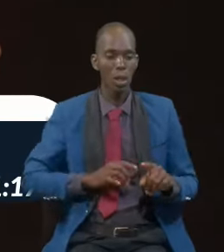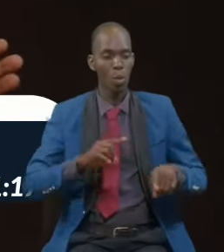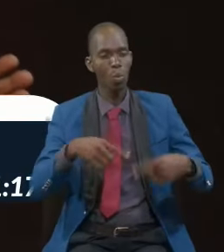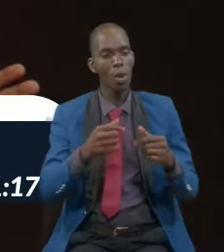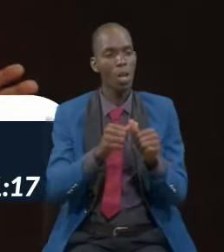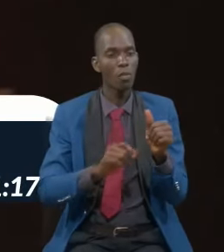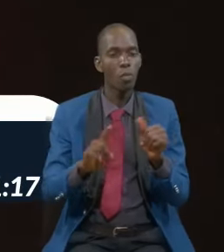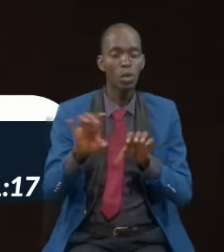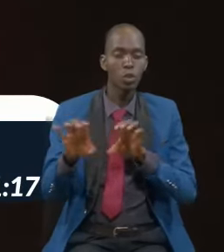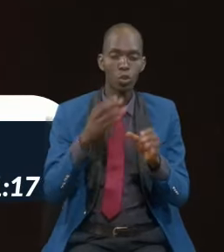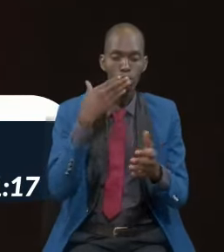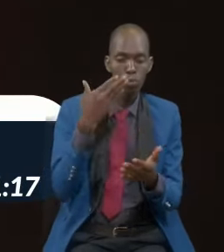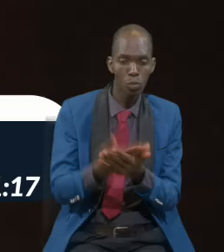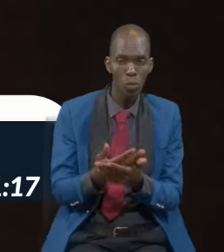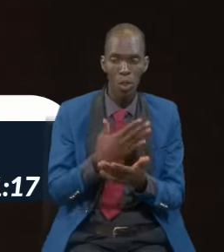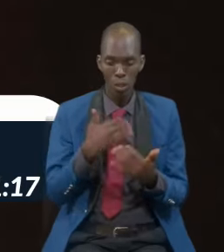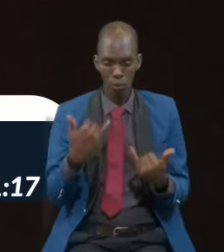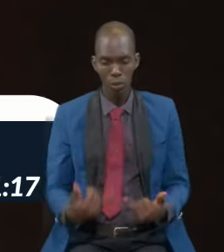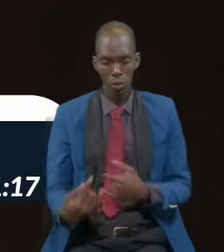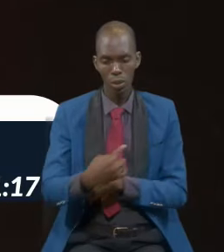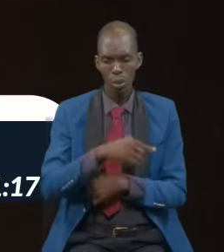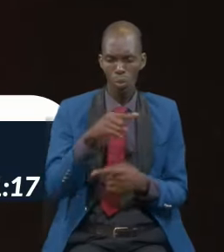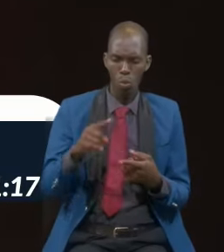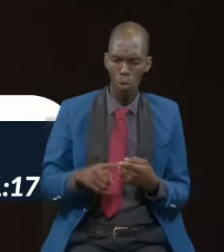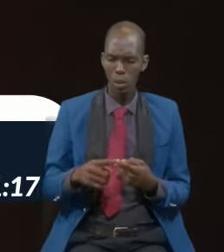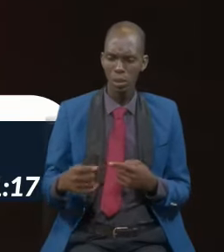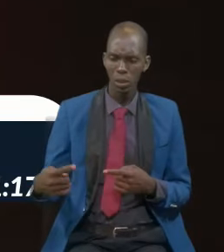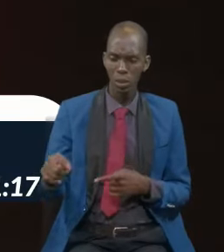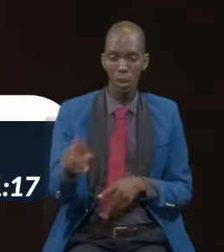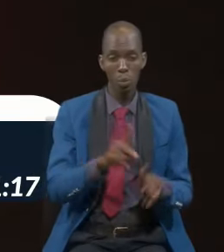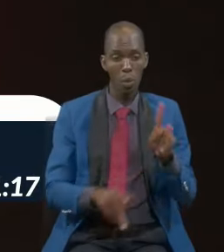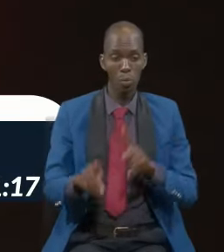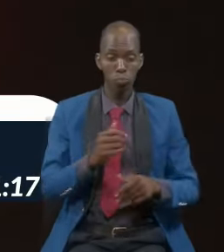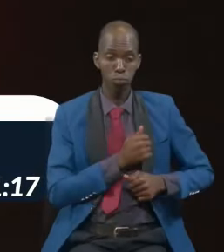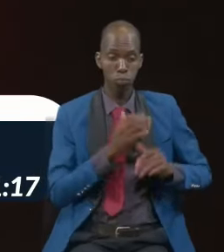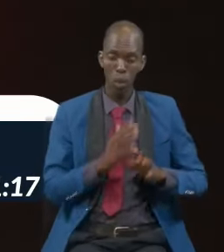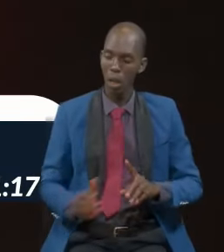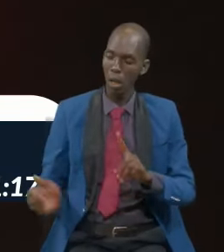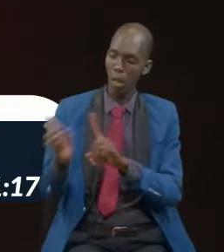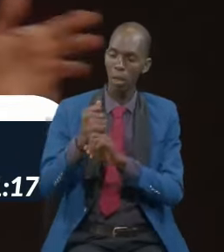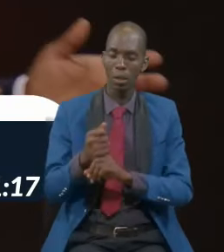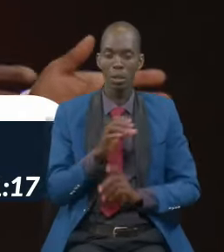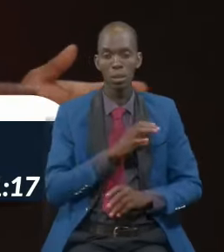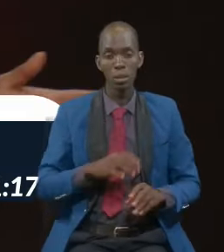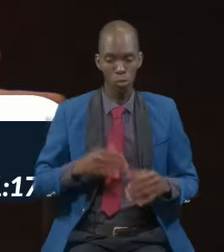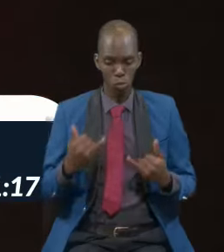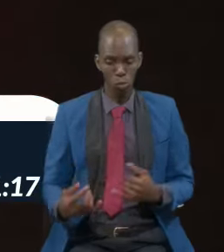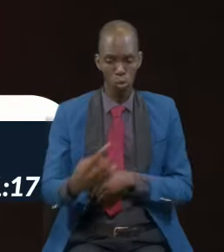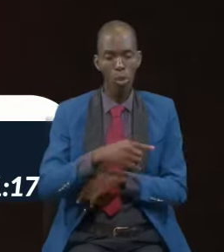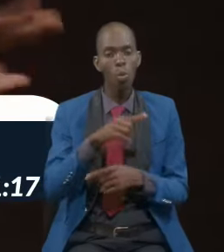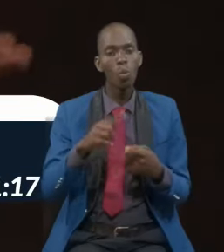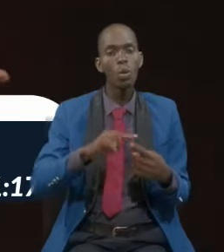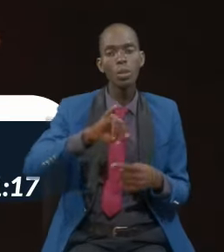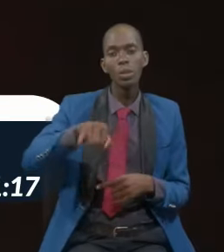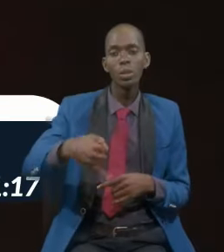and today as they arrest him, today as Judas betrayed him, today as